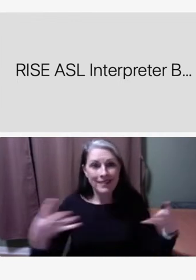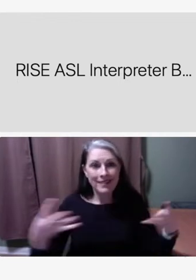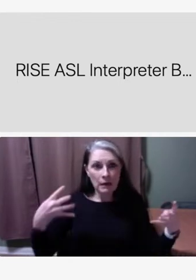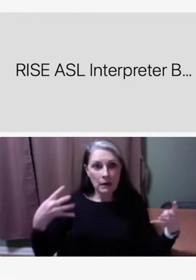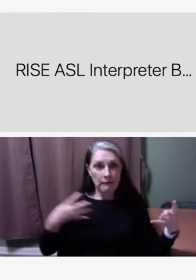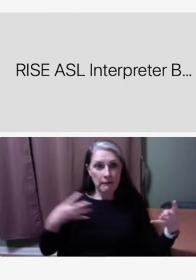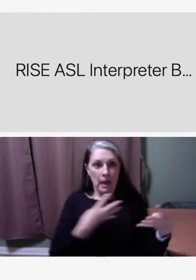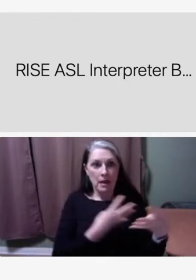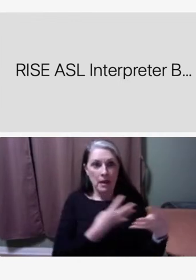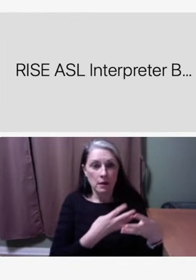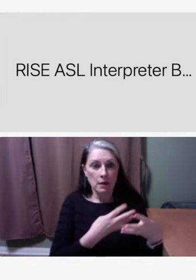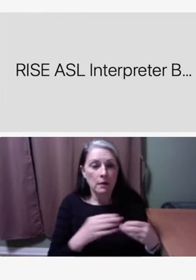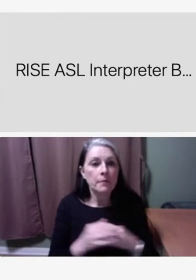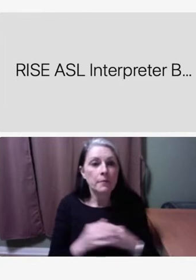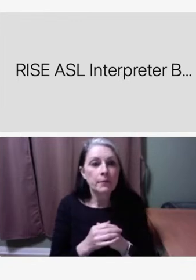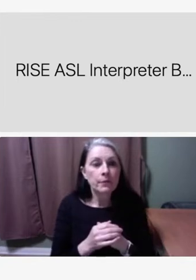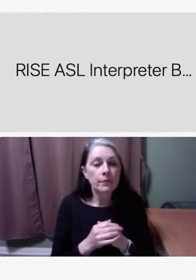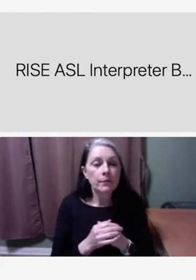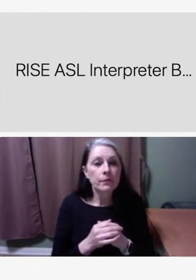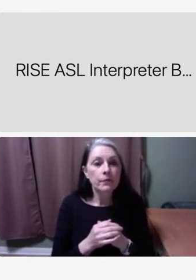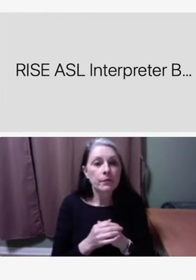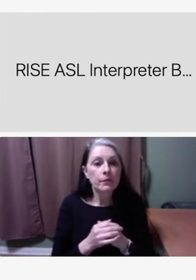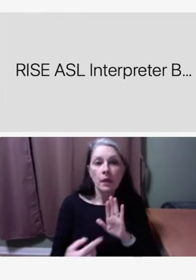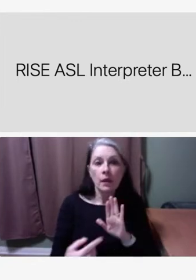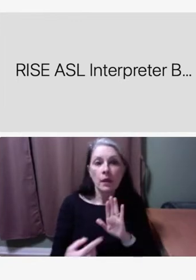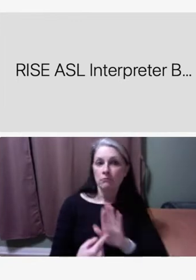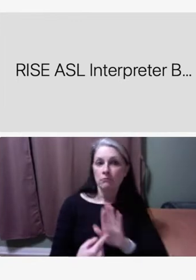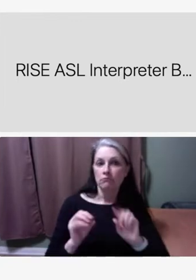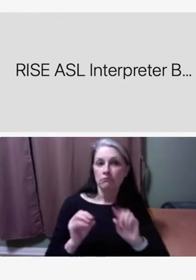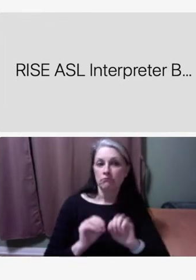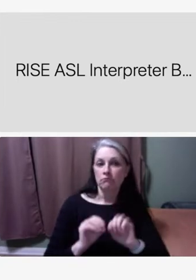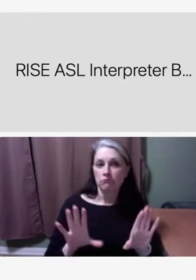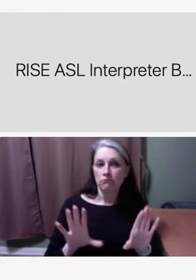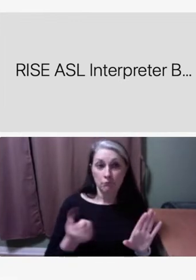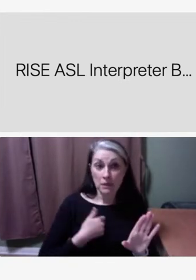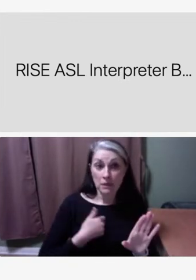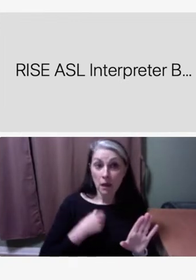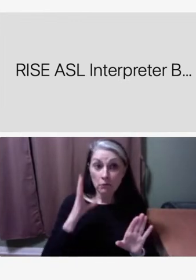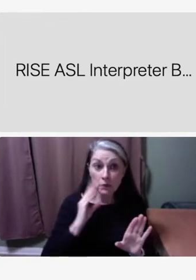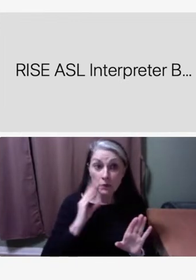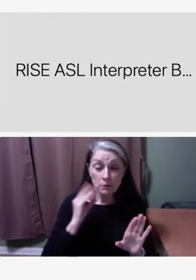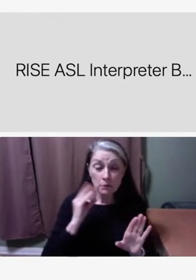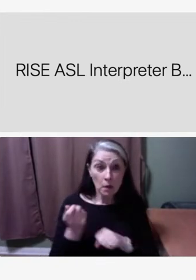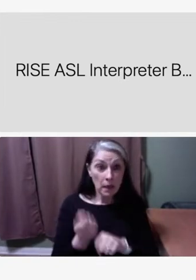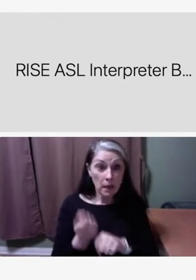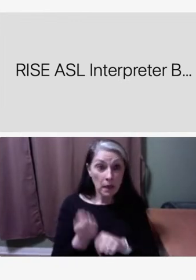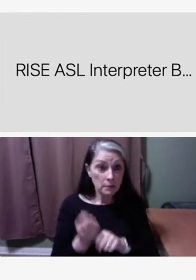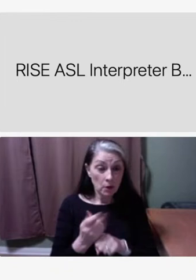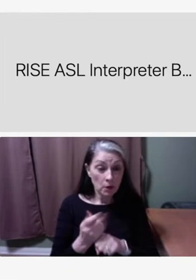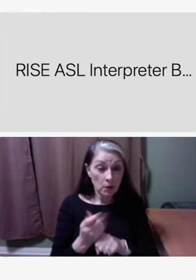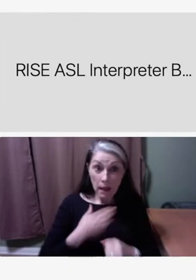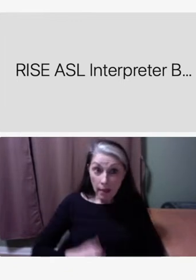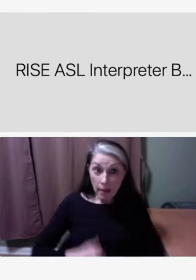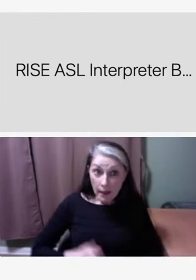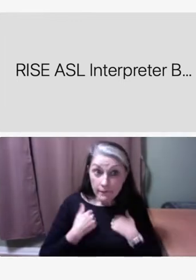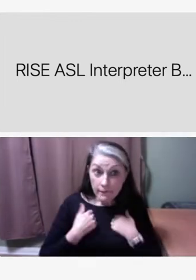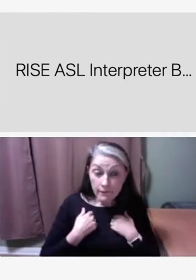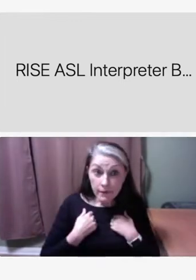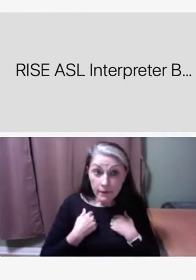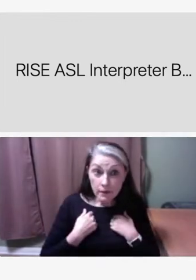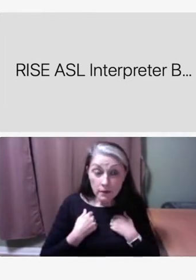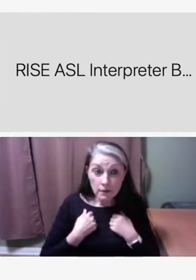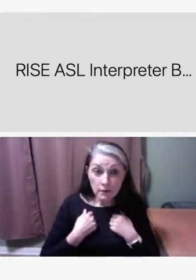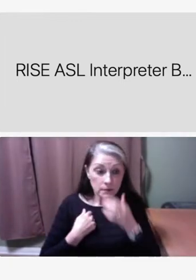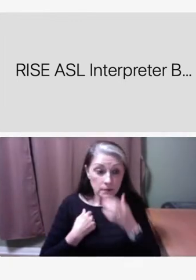to bring some light, you know, I played baseball almost all my life. And, you know, it